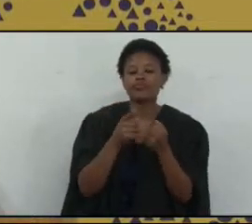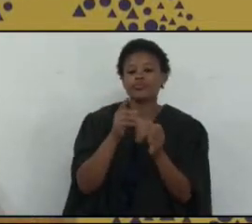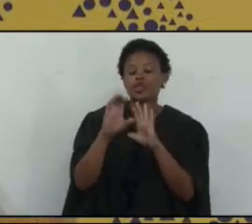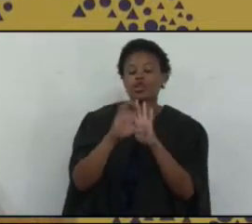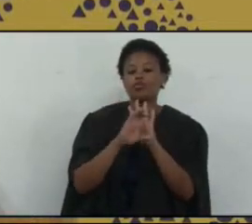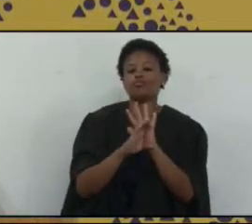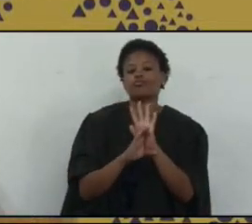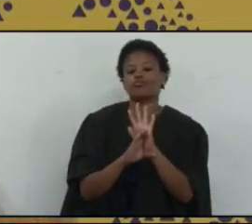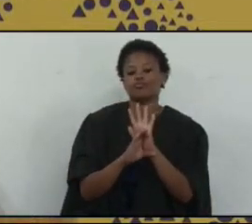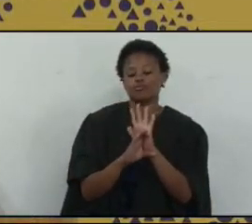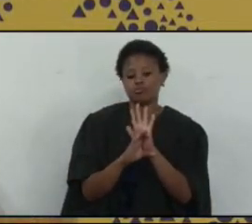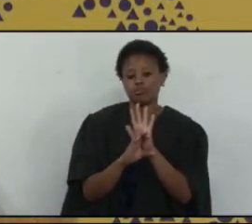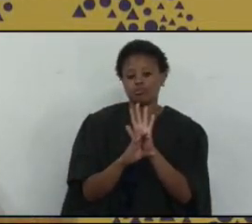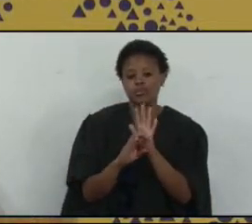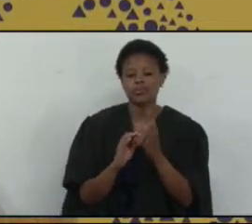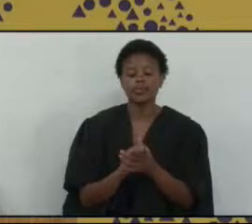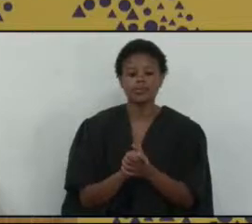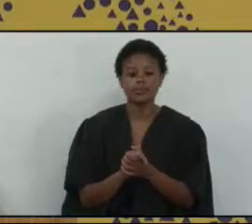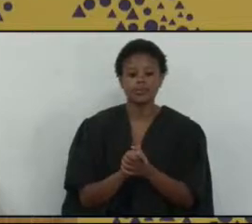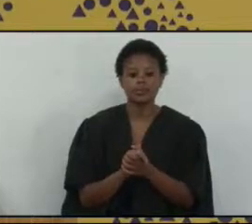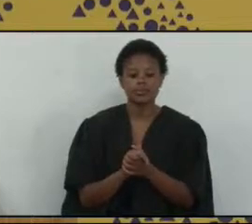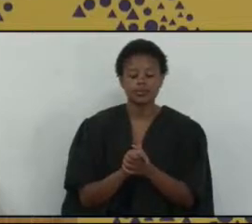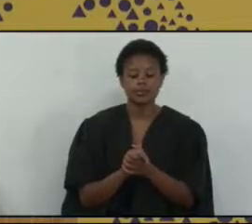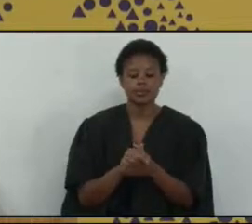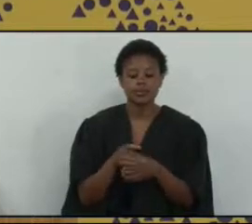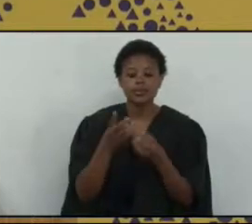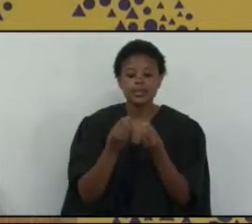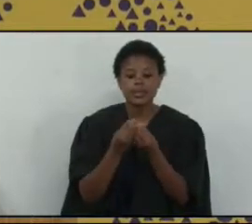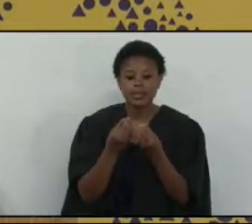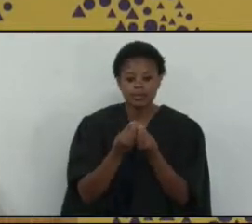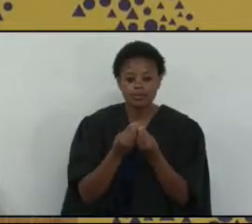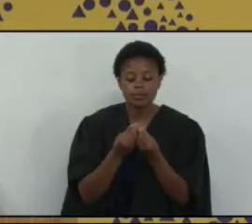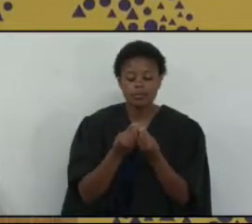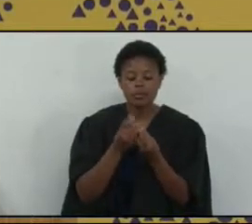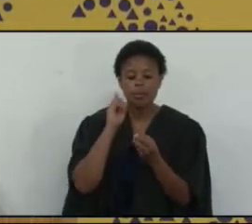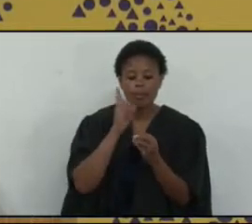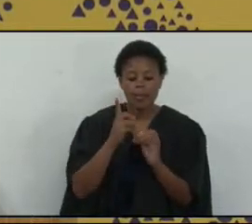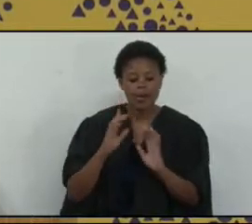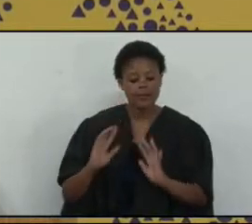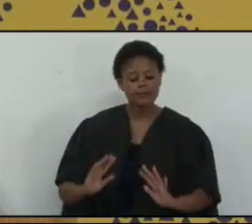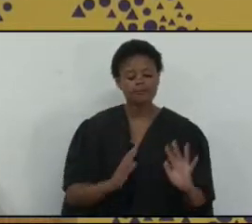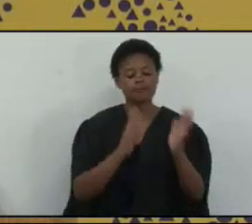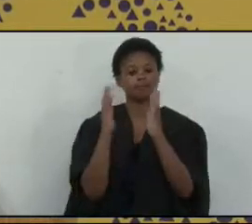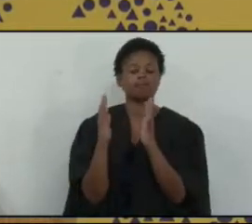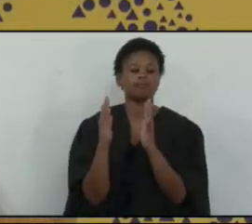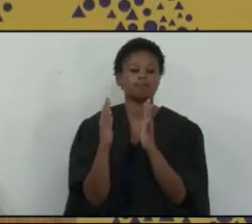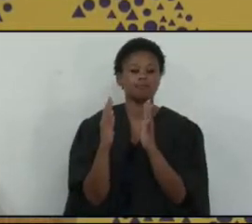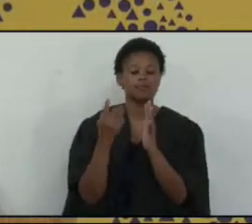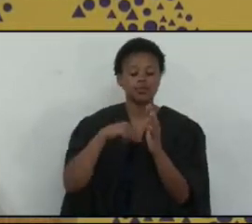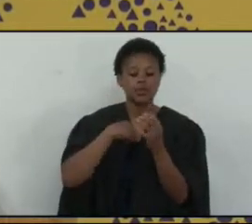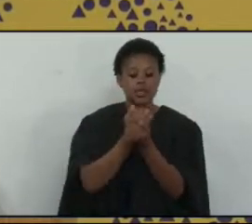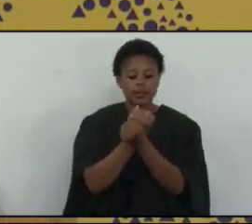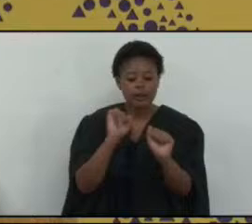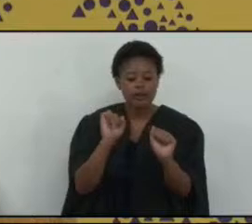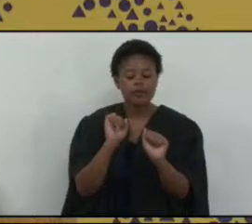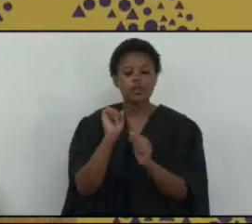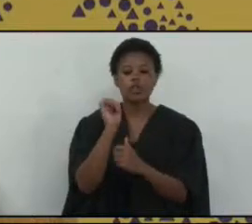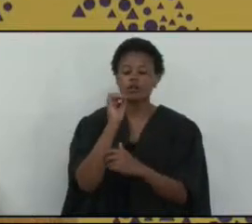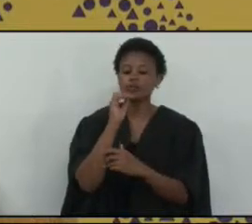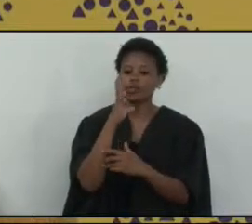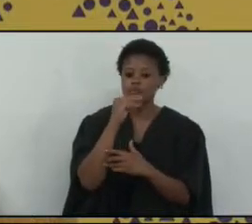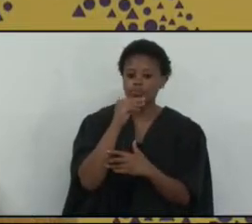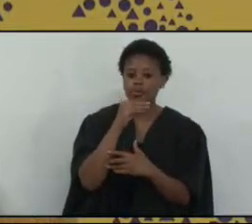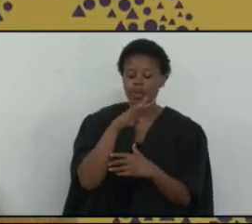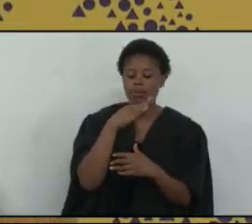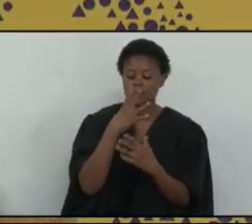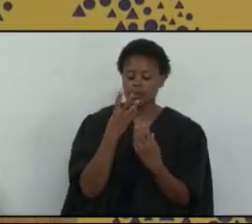constitution, and that is something that we really should celebrate. We have freedom of speech, something that I